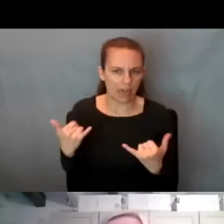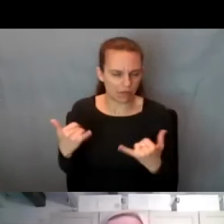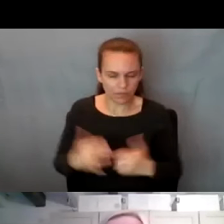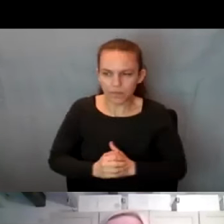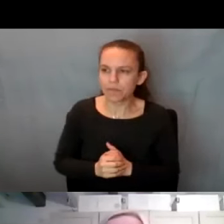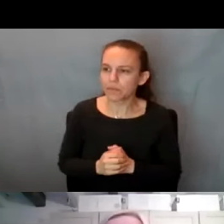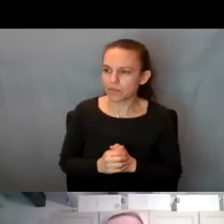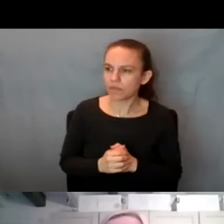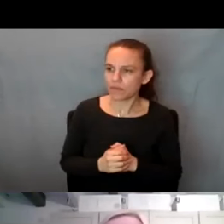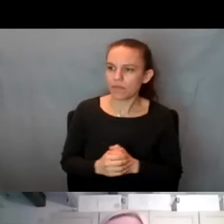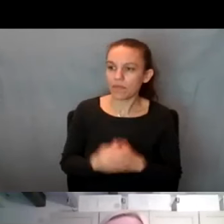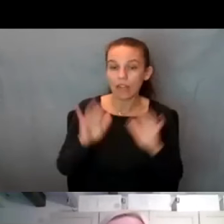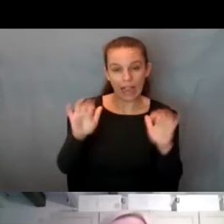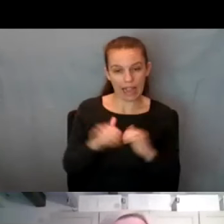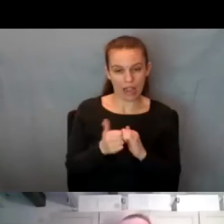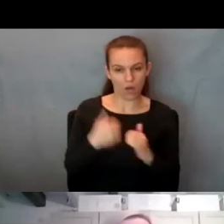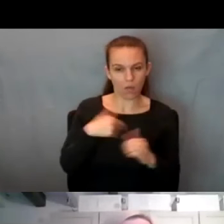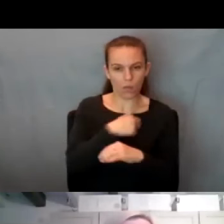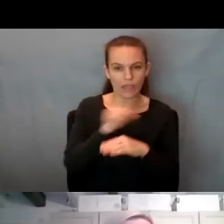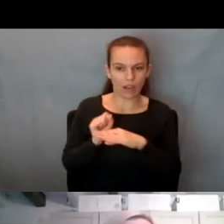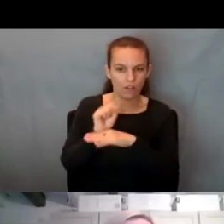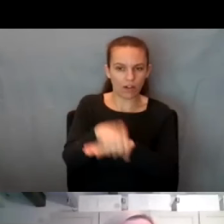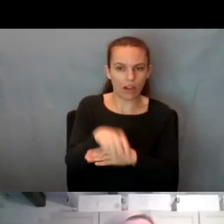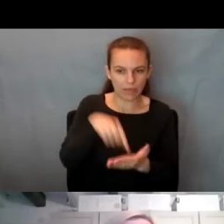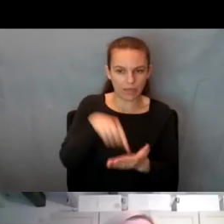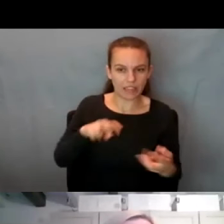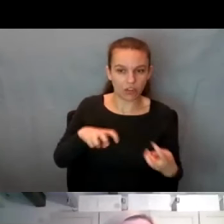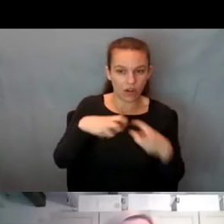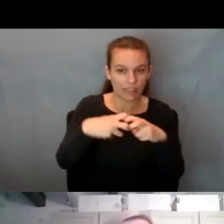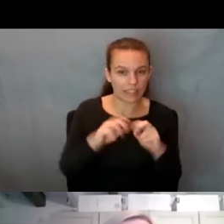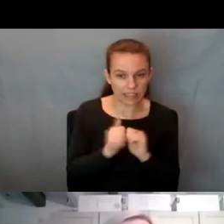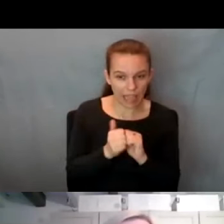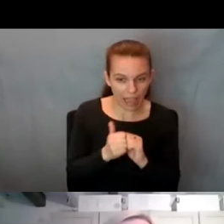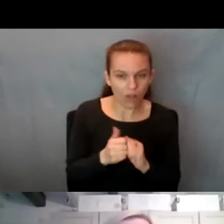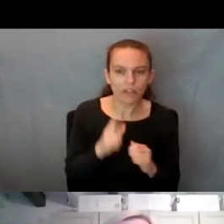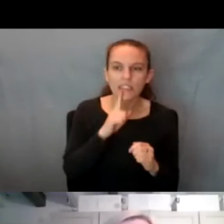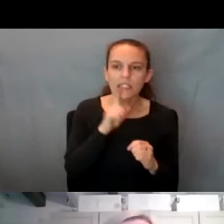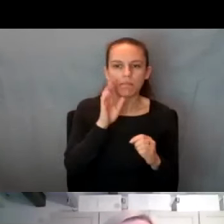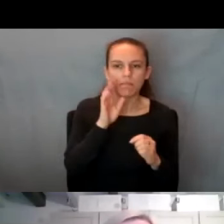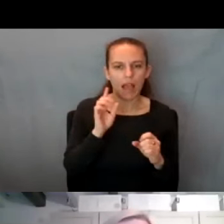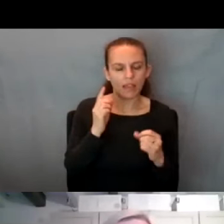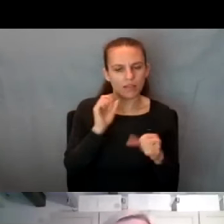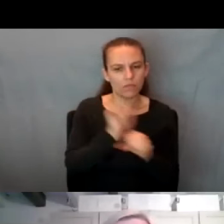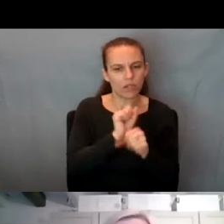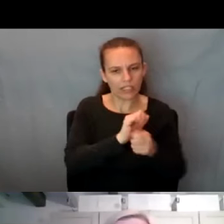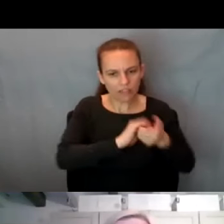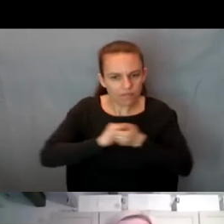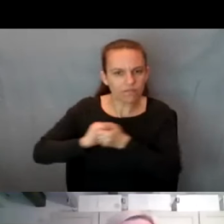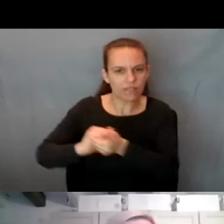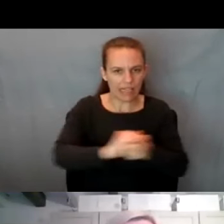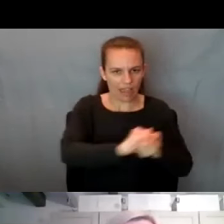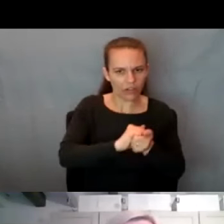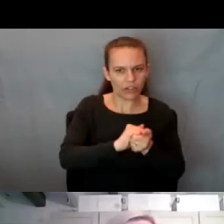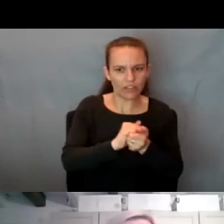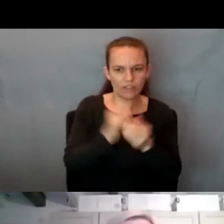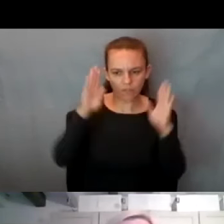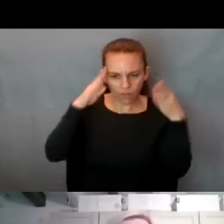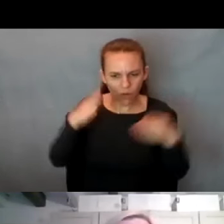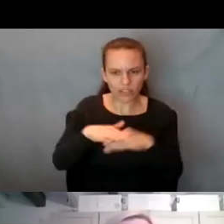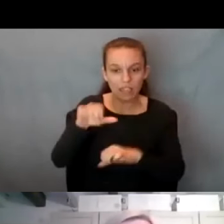can overcome this crisis is really by working together towards science, demonstrate